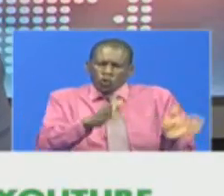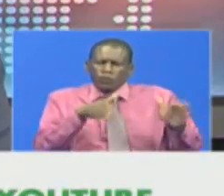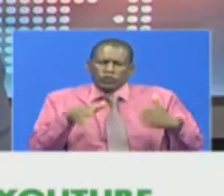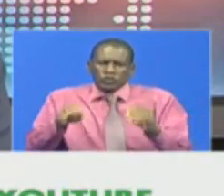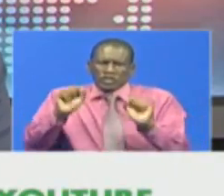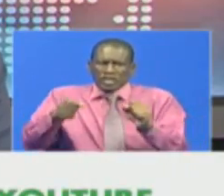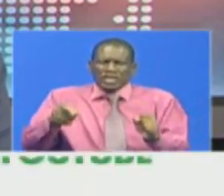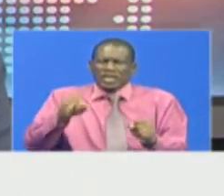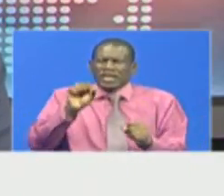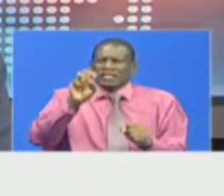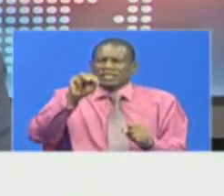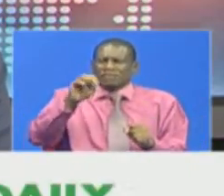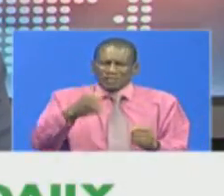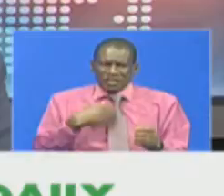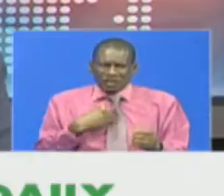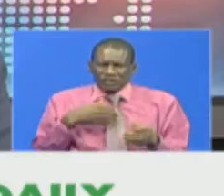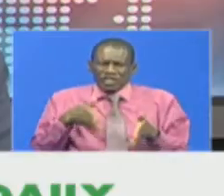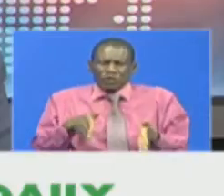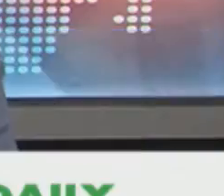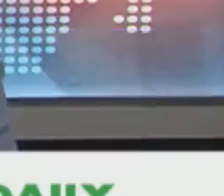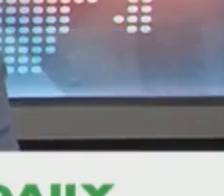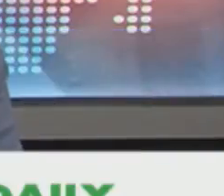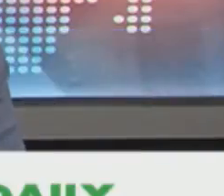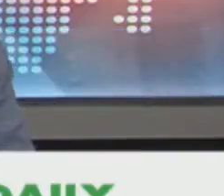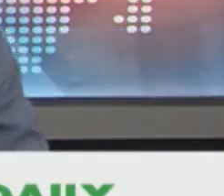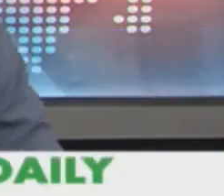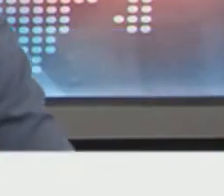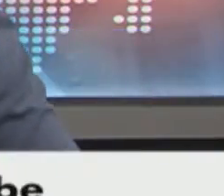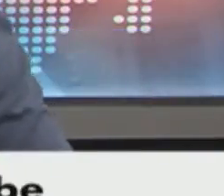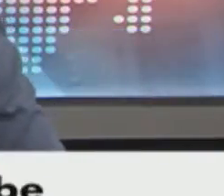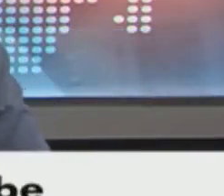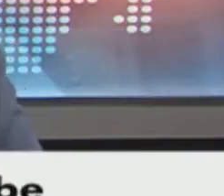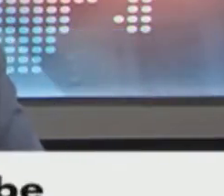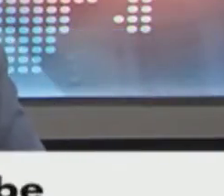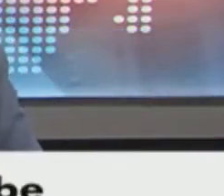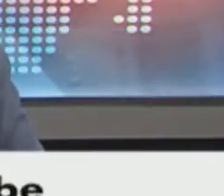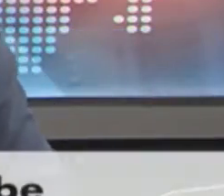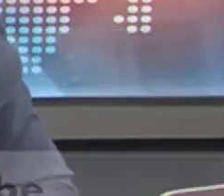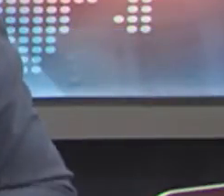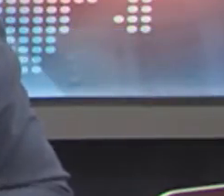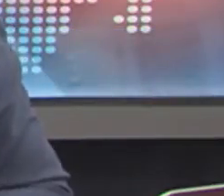know, the SMEs have in terms of accessing new markets, and how can they?